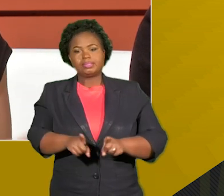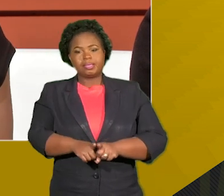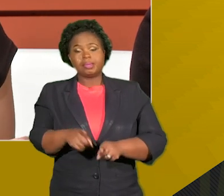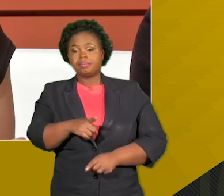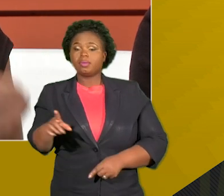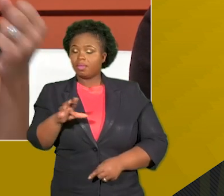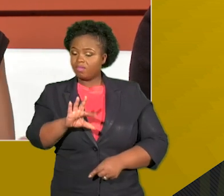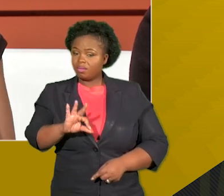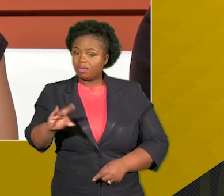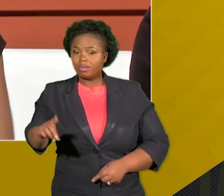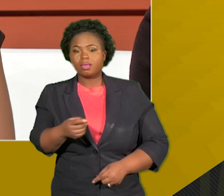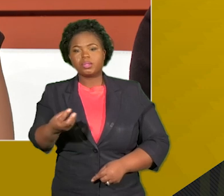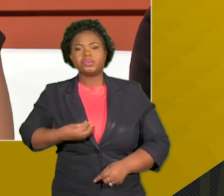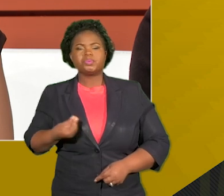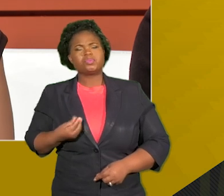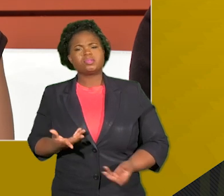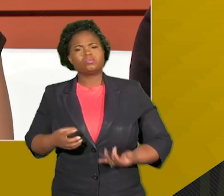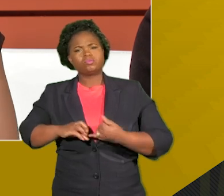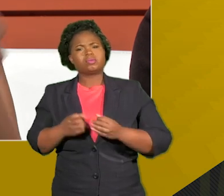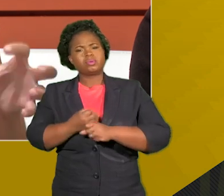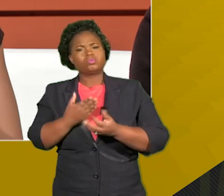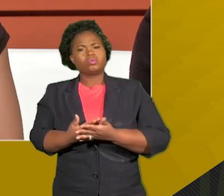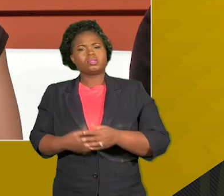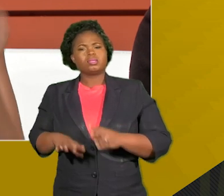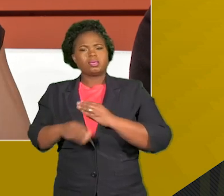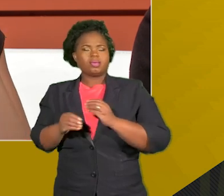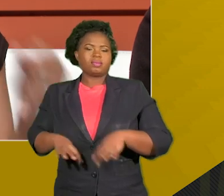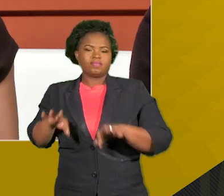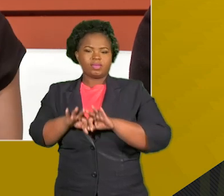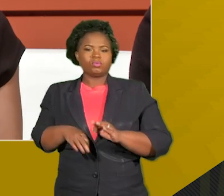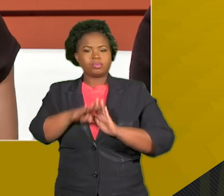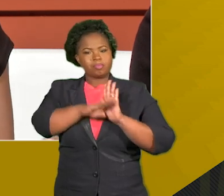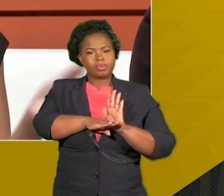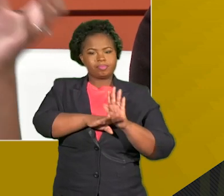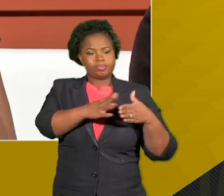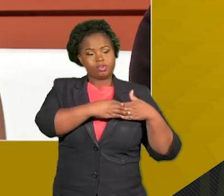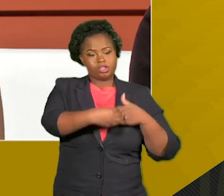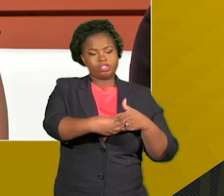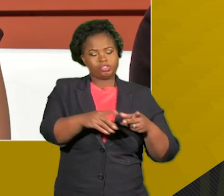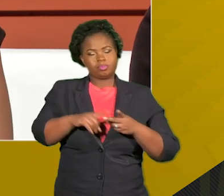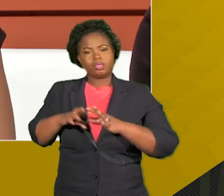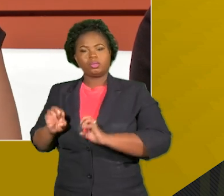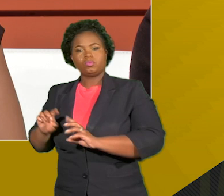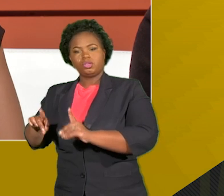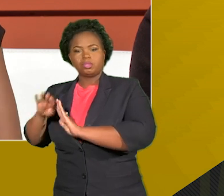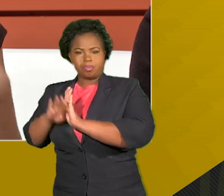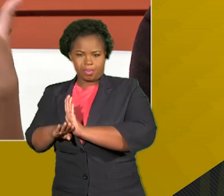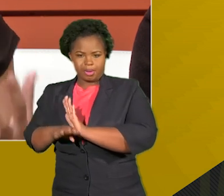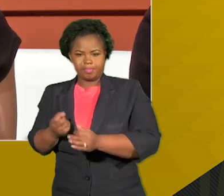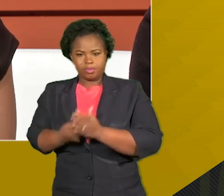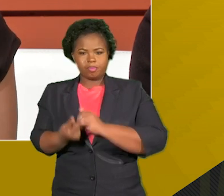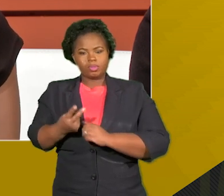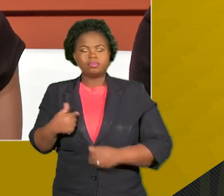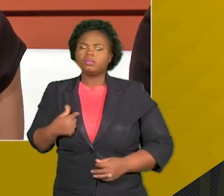doing daily mm-hmm. so that they become productive citizens? Mm-hmm. And we have two programs, a leadership program and an educational program. So I'm